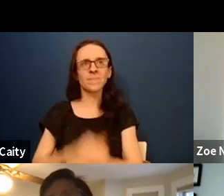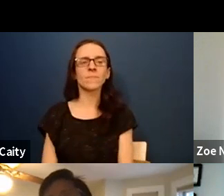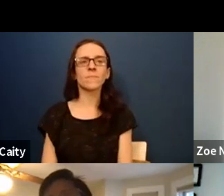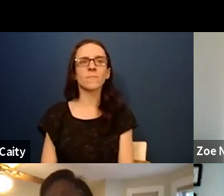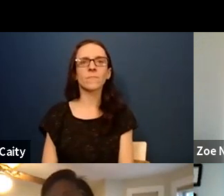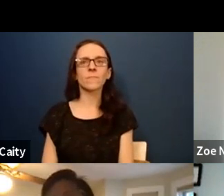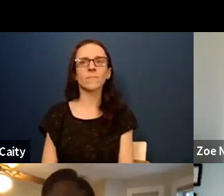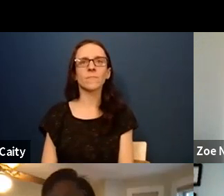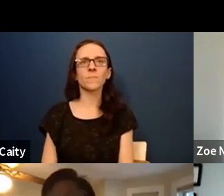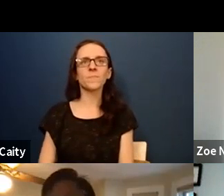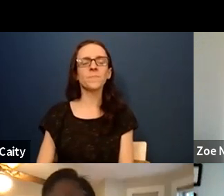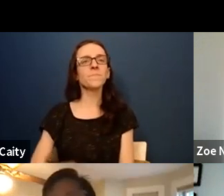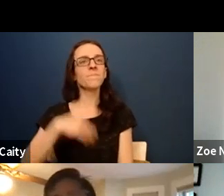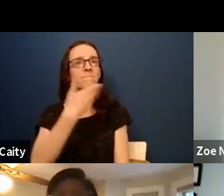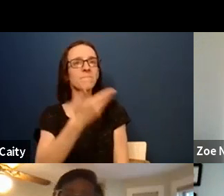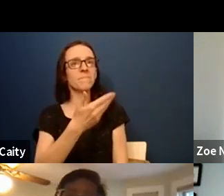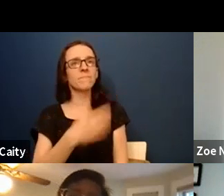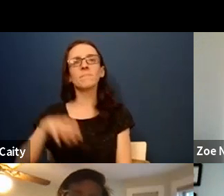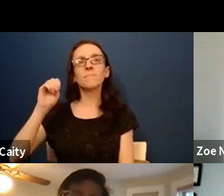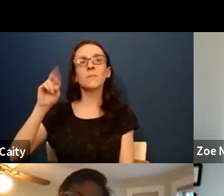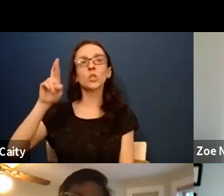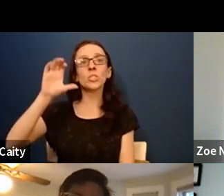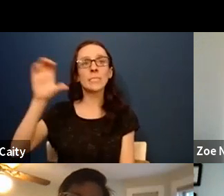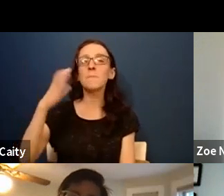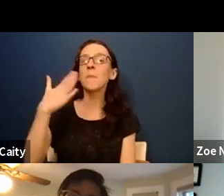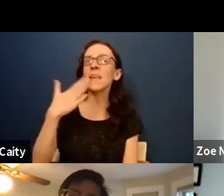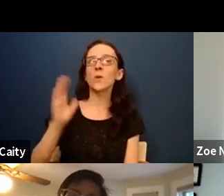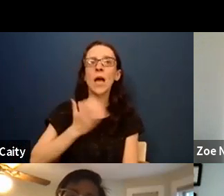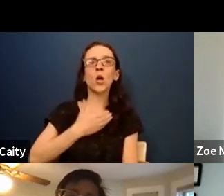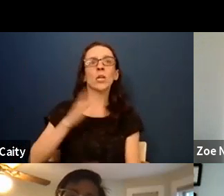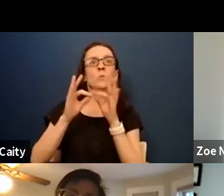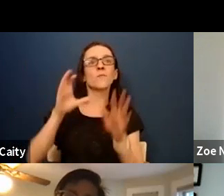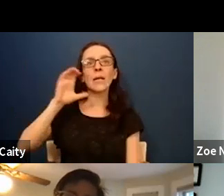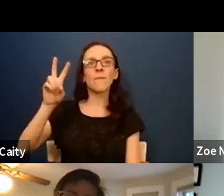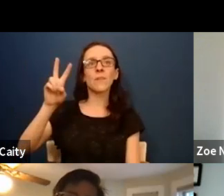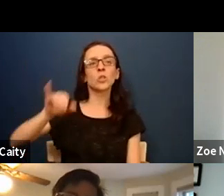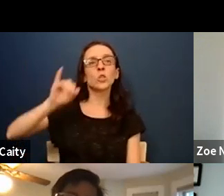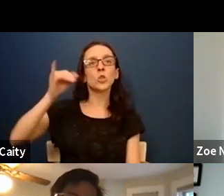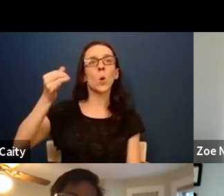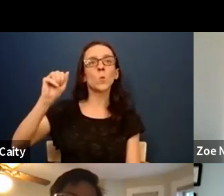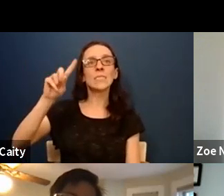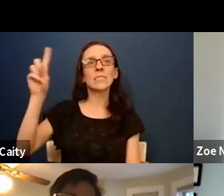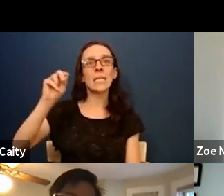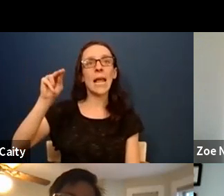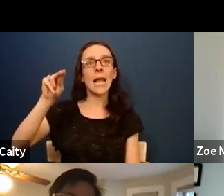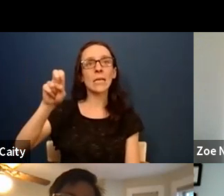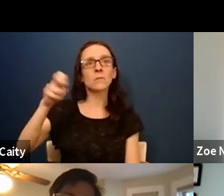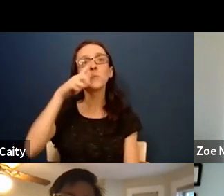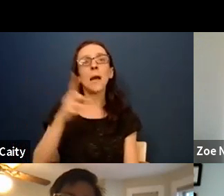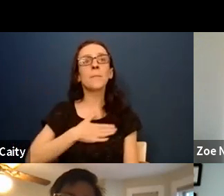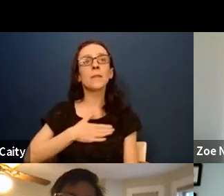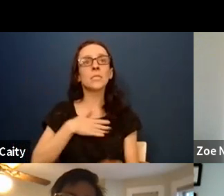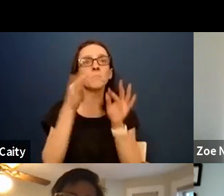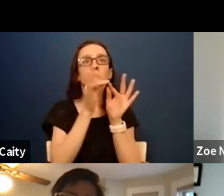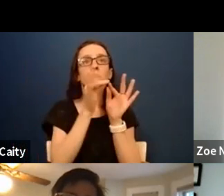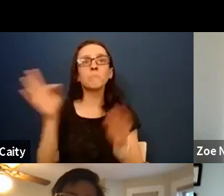You can Thank go, you. Mr. Contempasis. Our Cape Verdean interpreter is Josanne Lopes. Will you please give the Zoom instructions